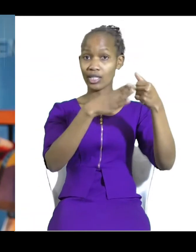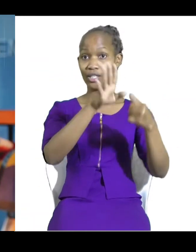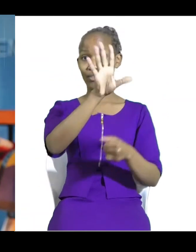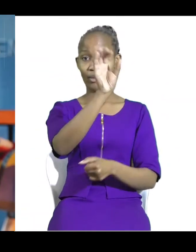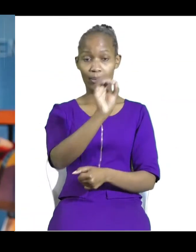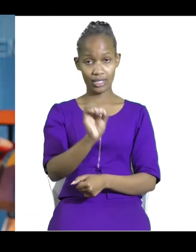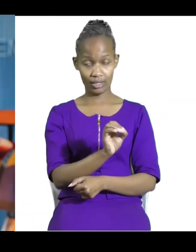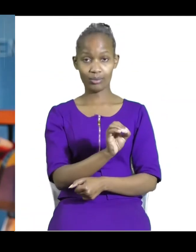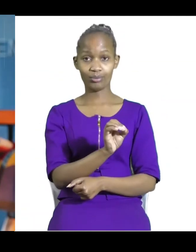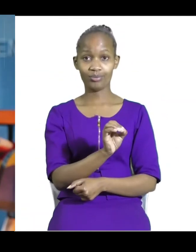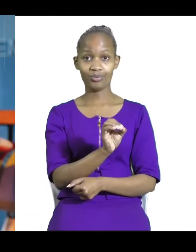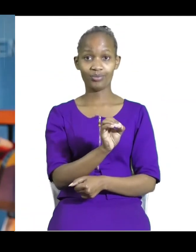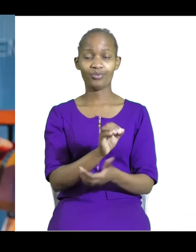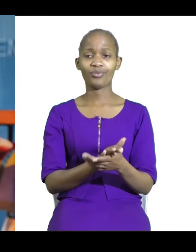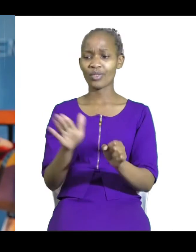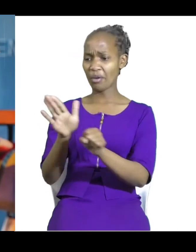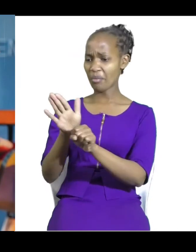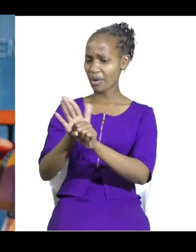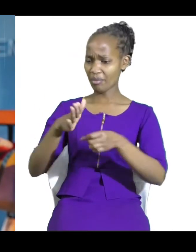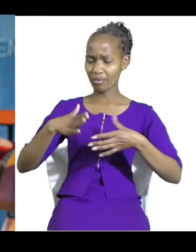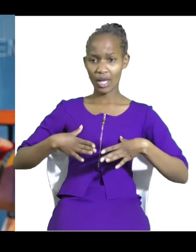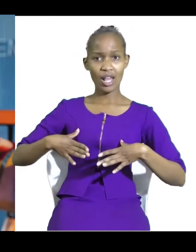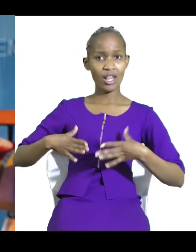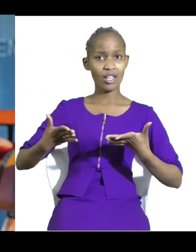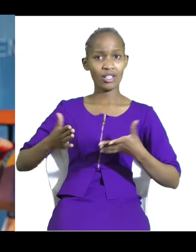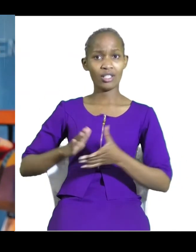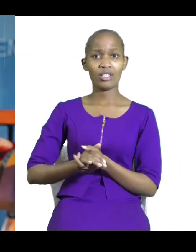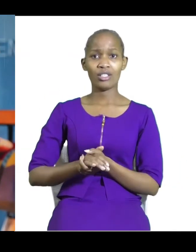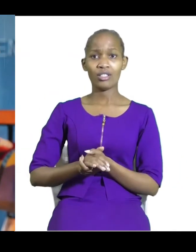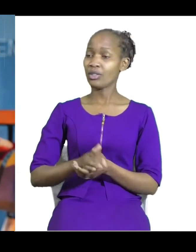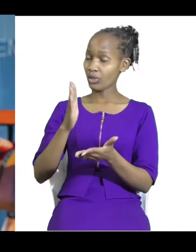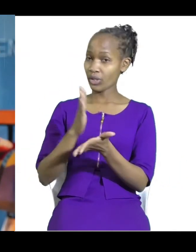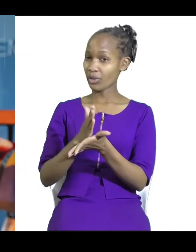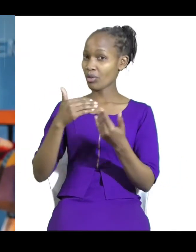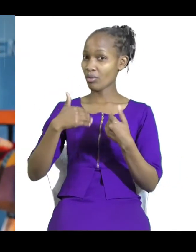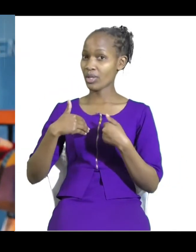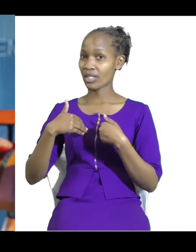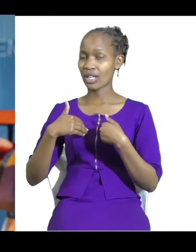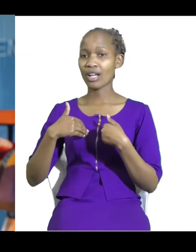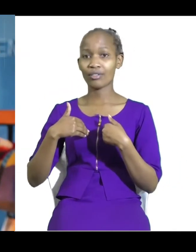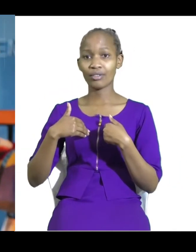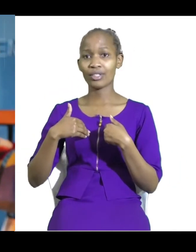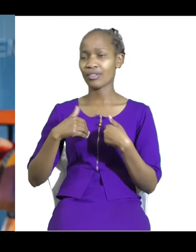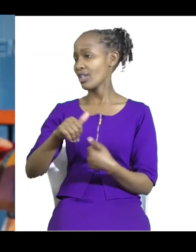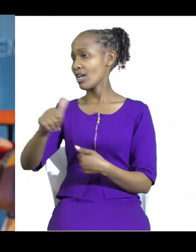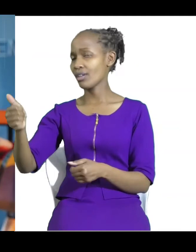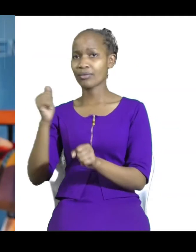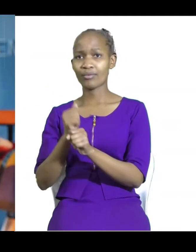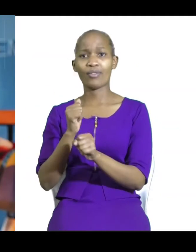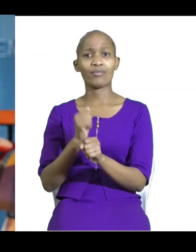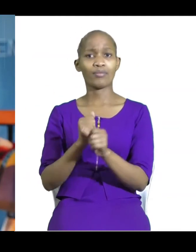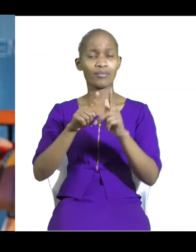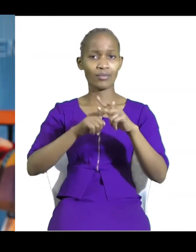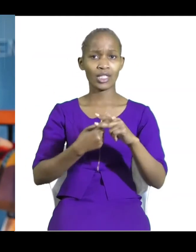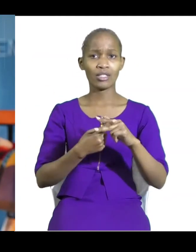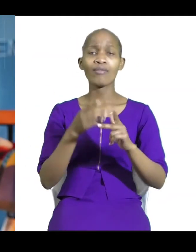your starting out. Most people, yes, there is a side hustle, but you realize that for this side hustle even to